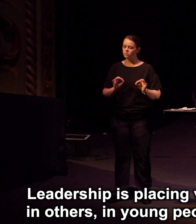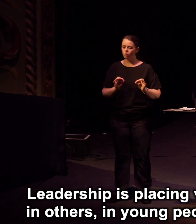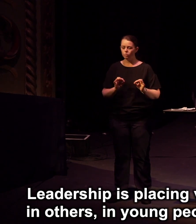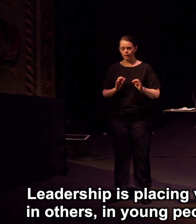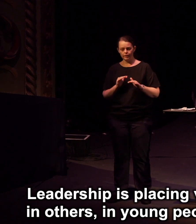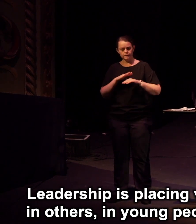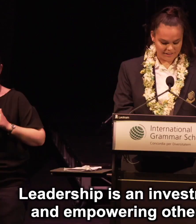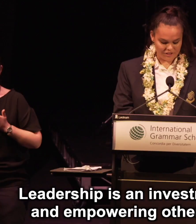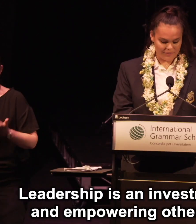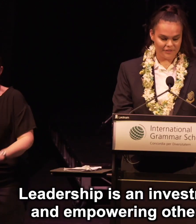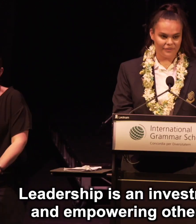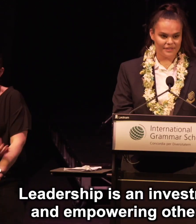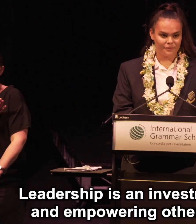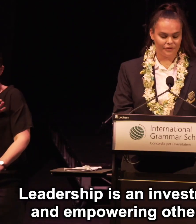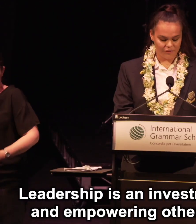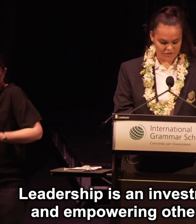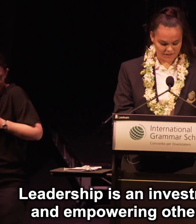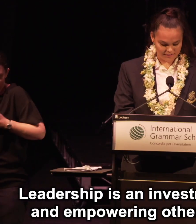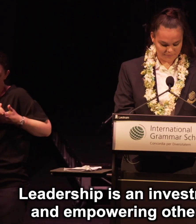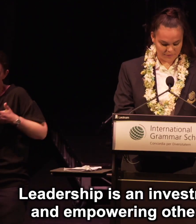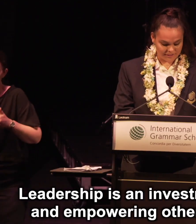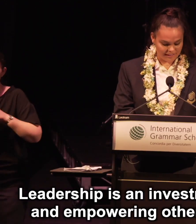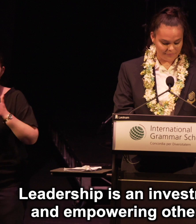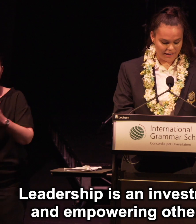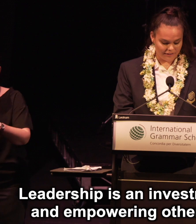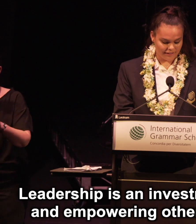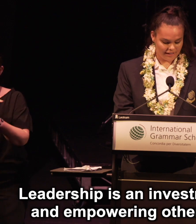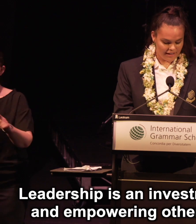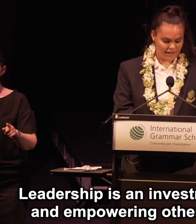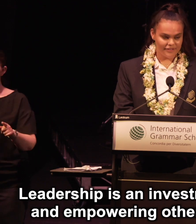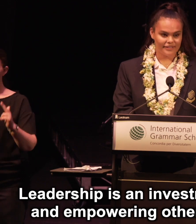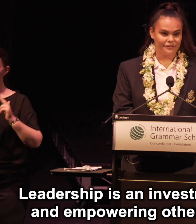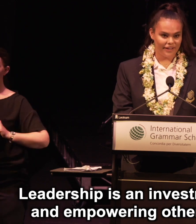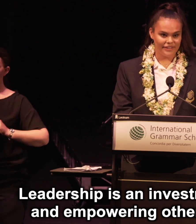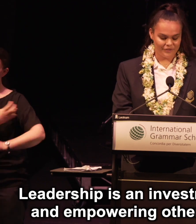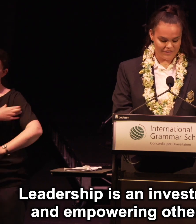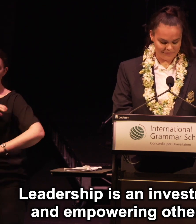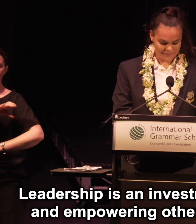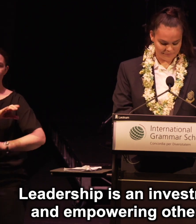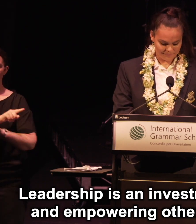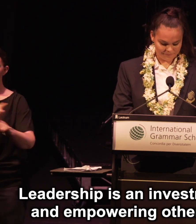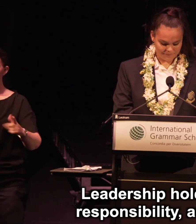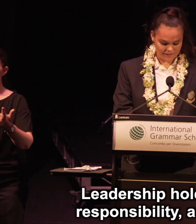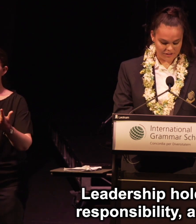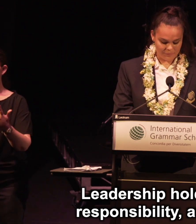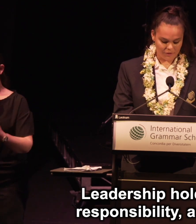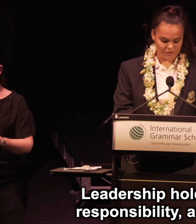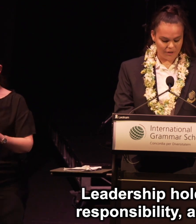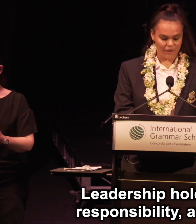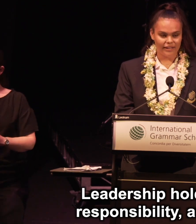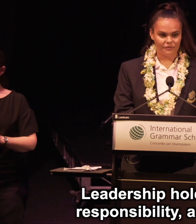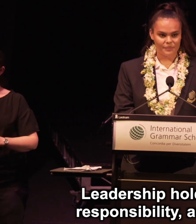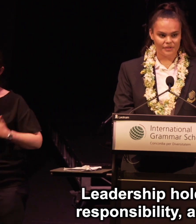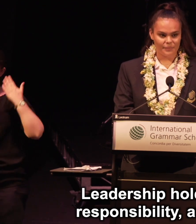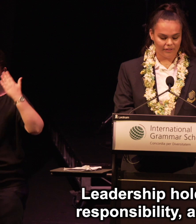emerging leaders. Leadership is an investment for the future, building and empowering others to live out their dreams. Leadership holds